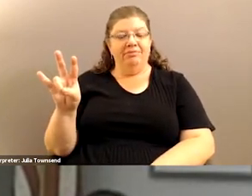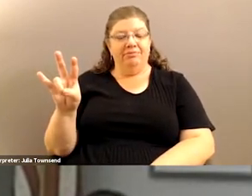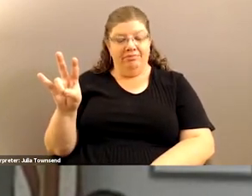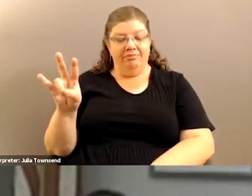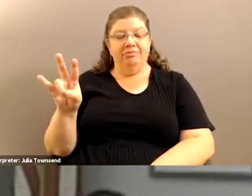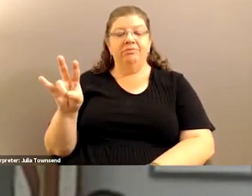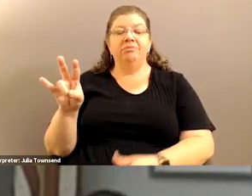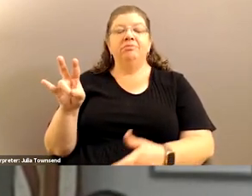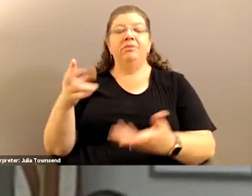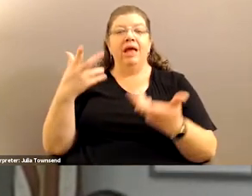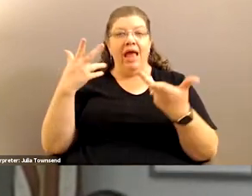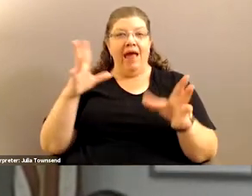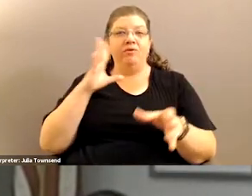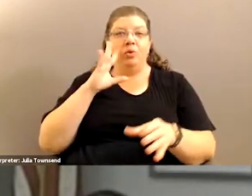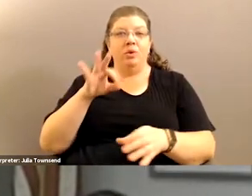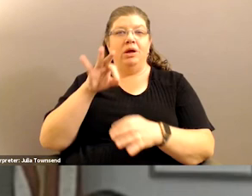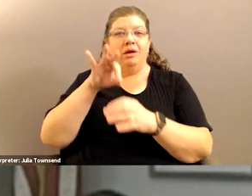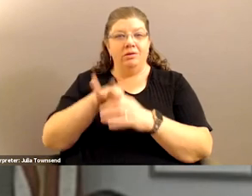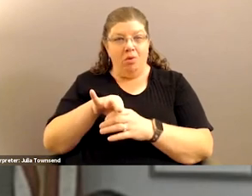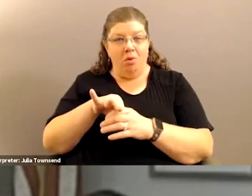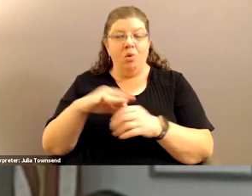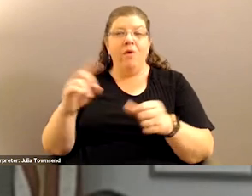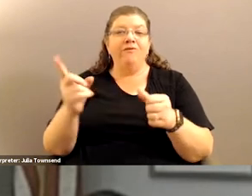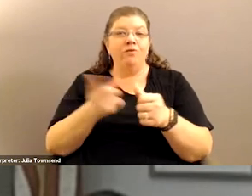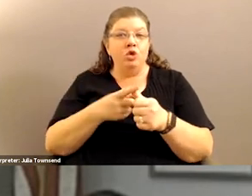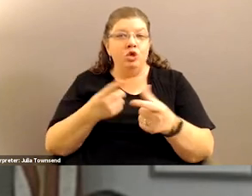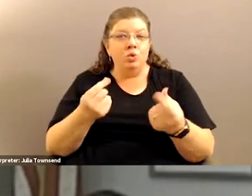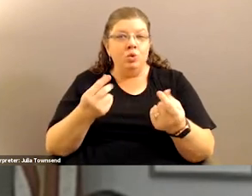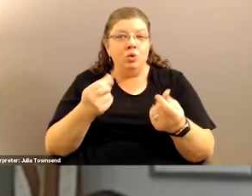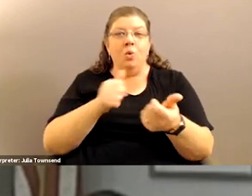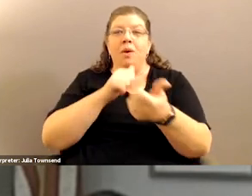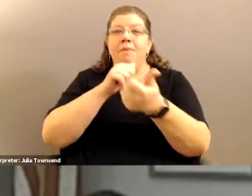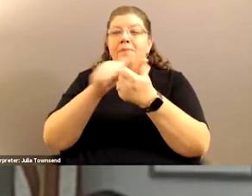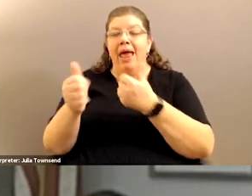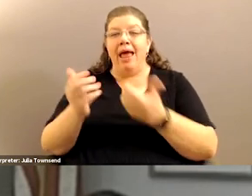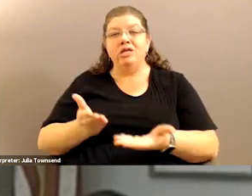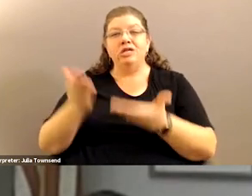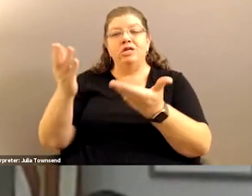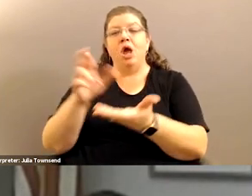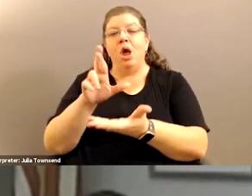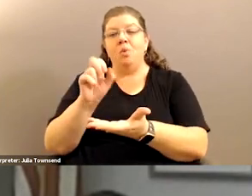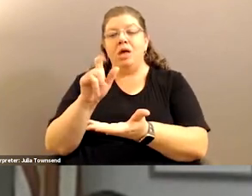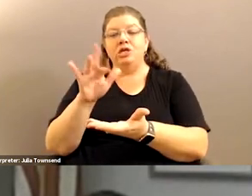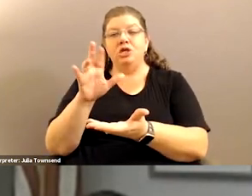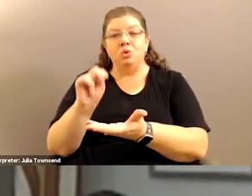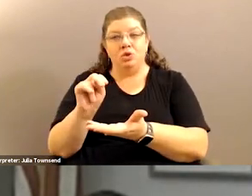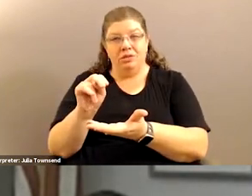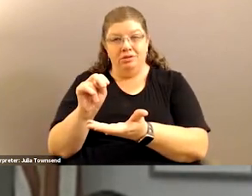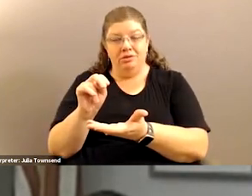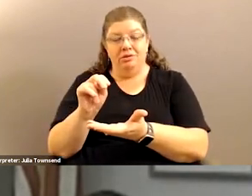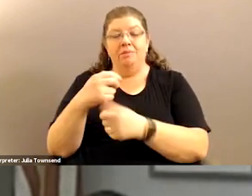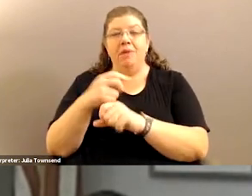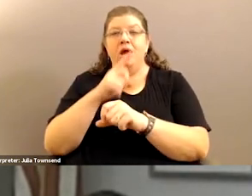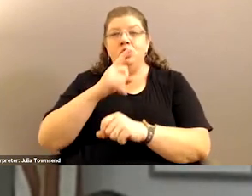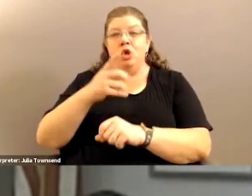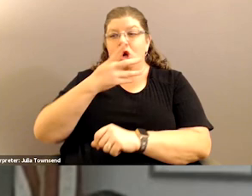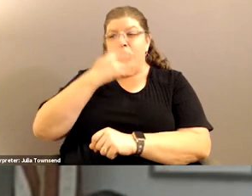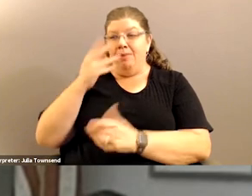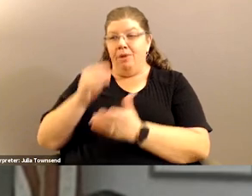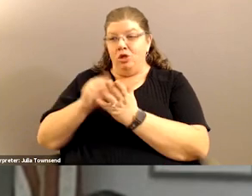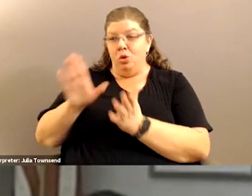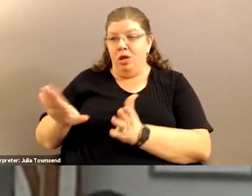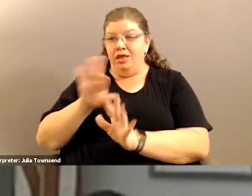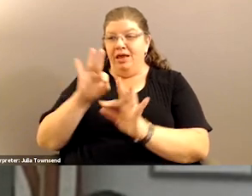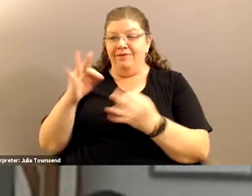after we got installed one of the first things that we did was to pass a resolution to make sure that our immigrant students and their families